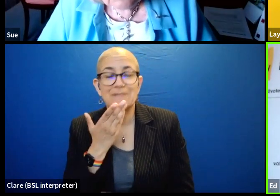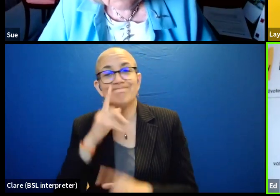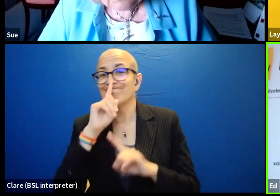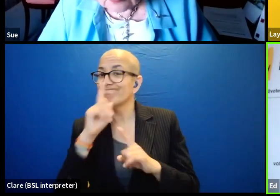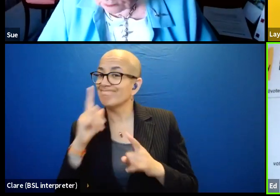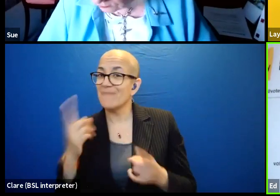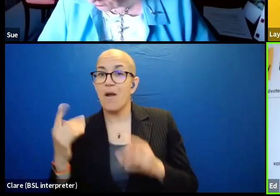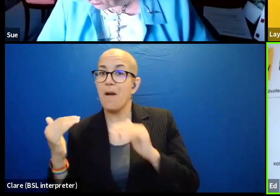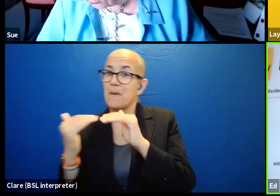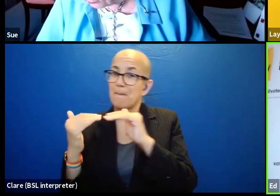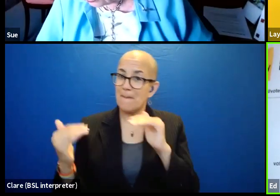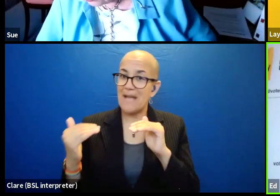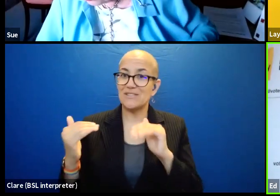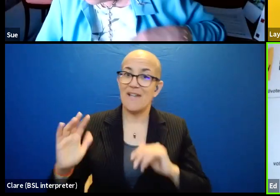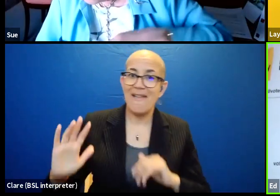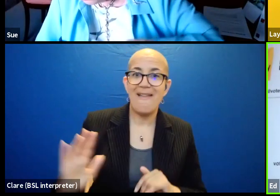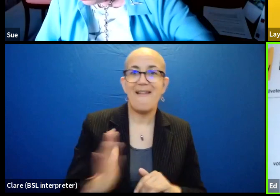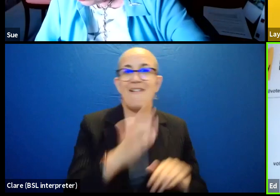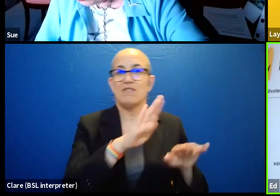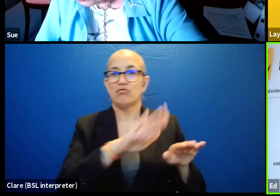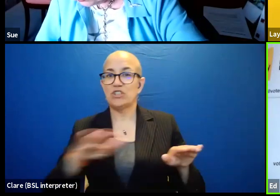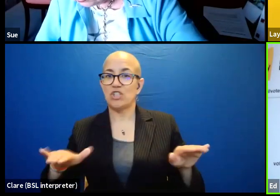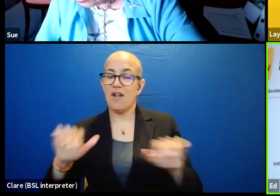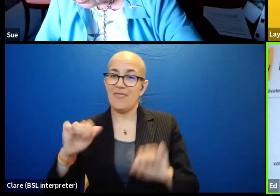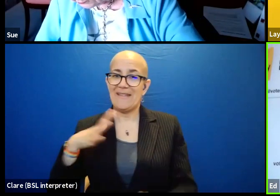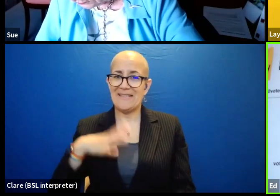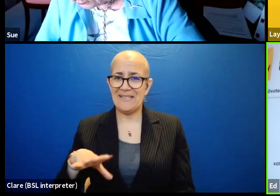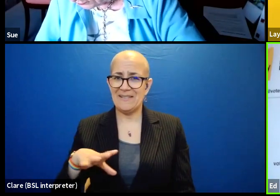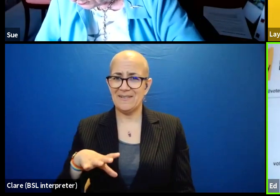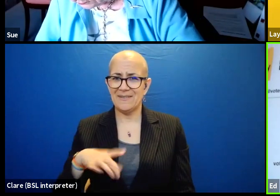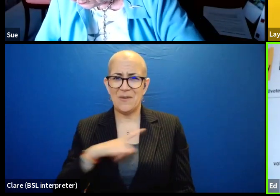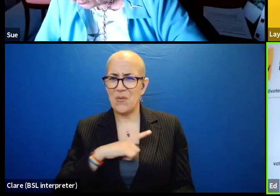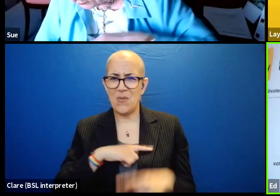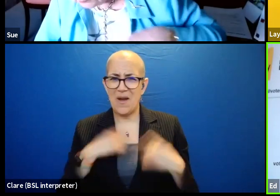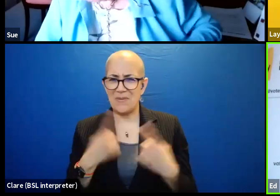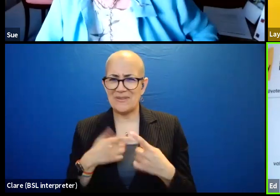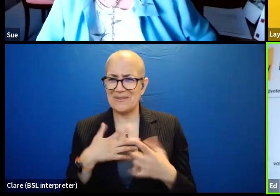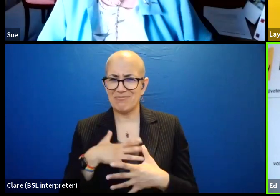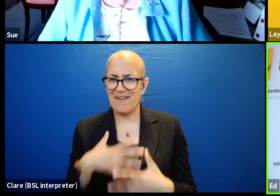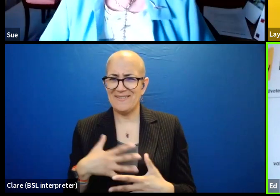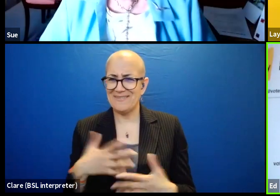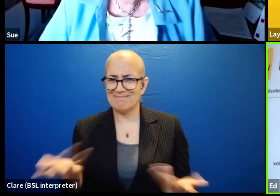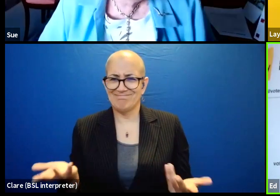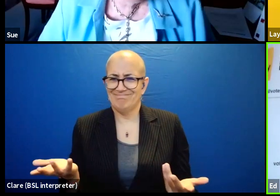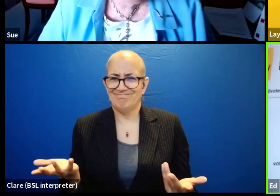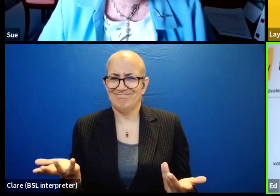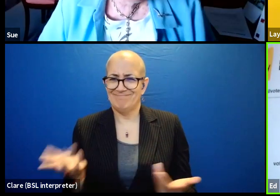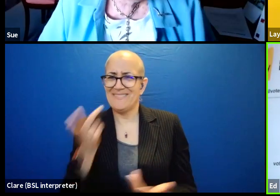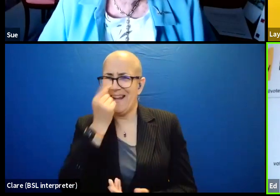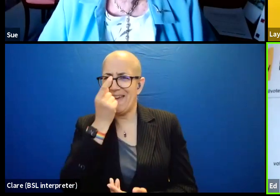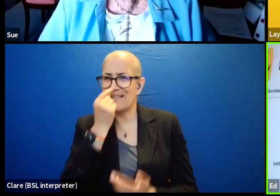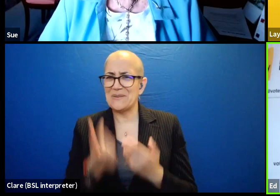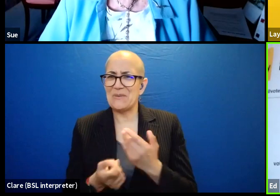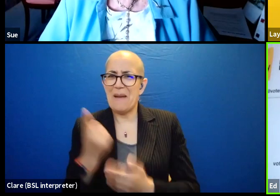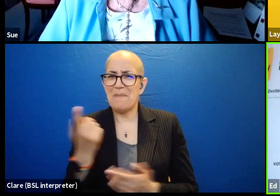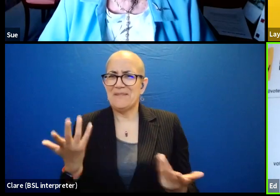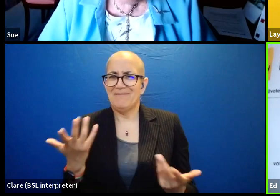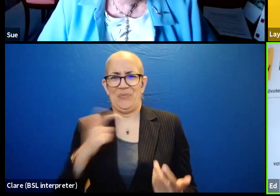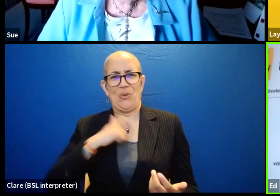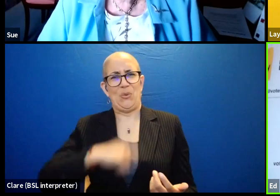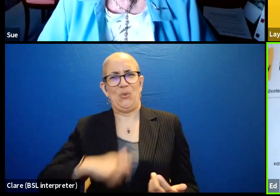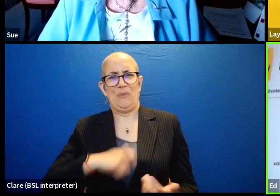needs of every child. And why were we surprised at that? You know, that's likely to happen. That's what human beings are